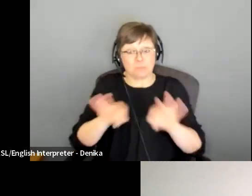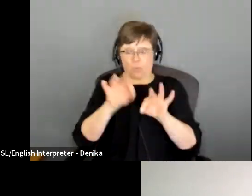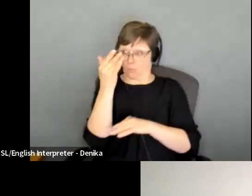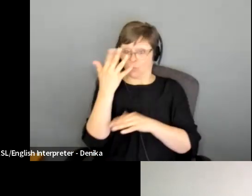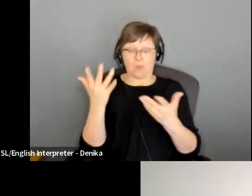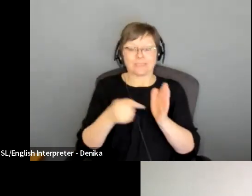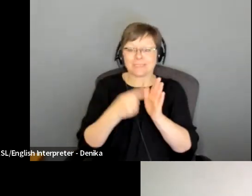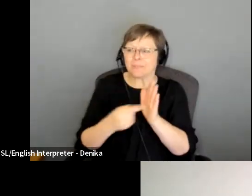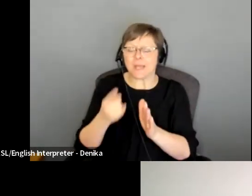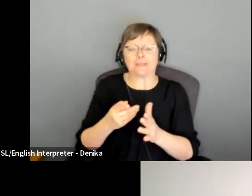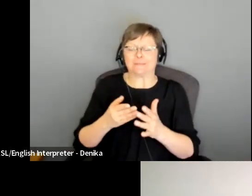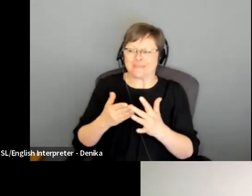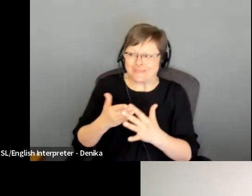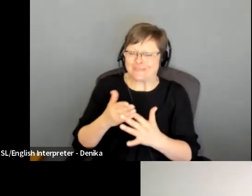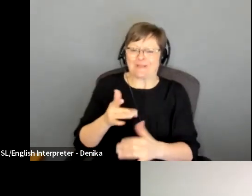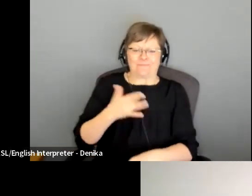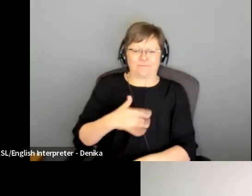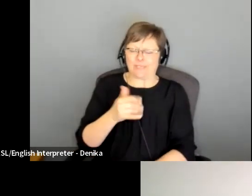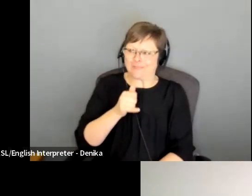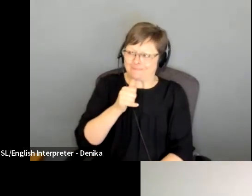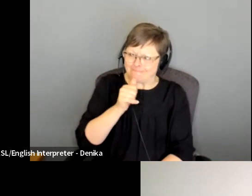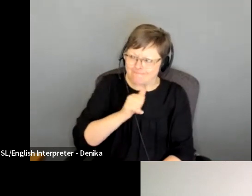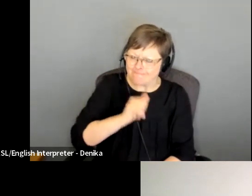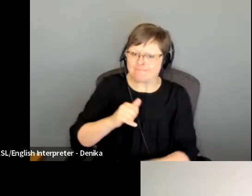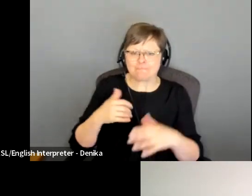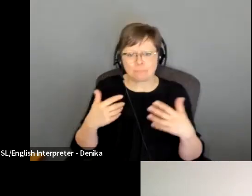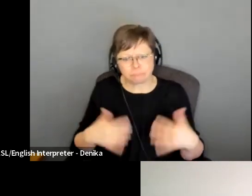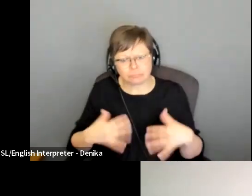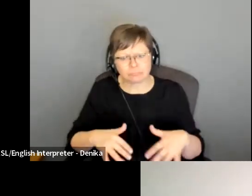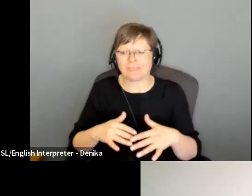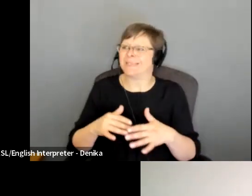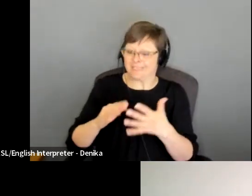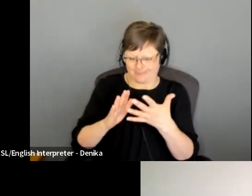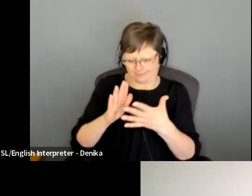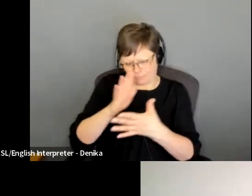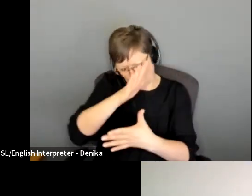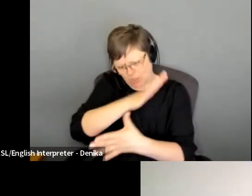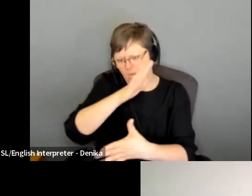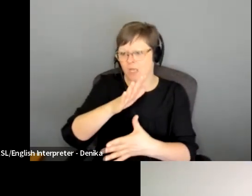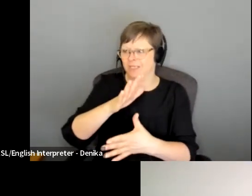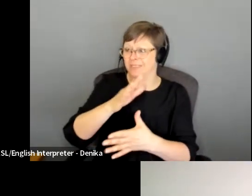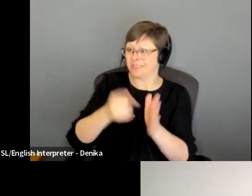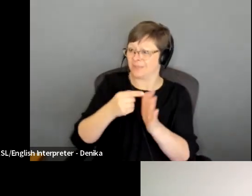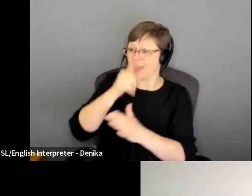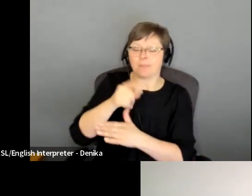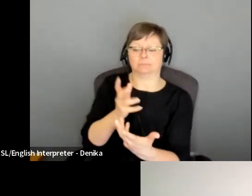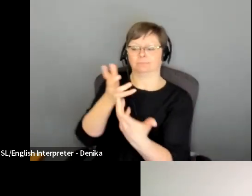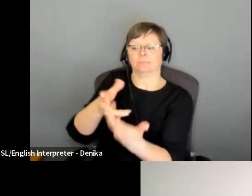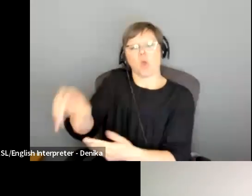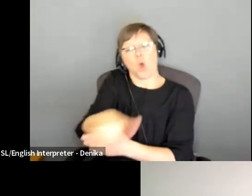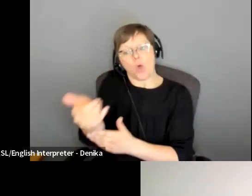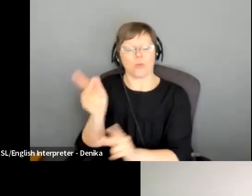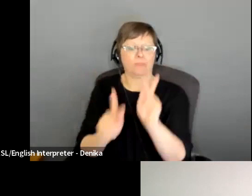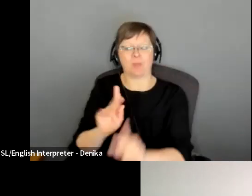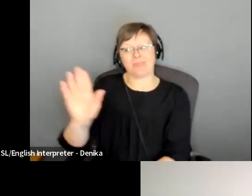sometimes a water that is about, again, prioritizing the comfort of others at times, especially when it comes to